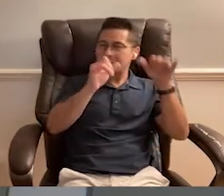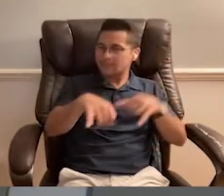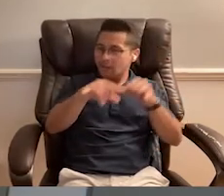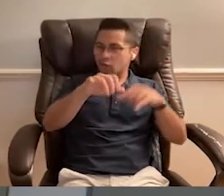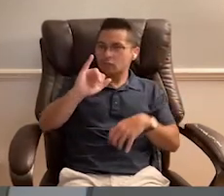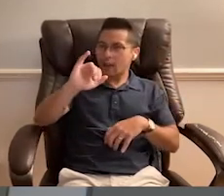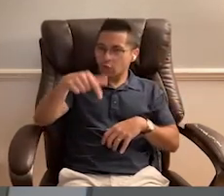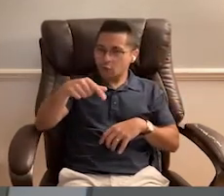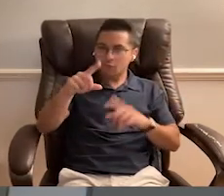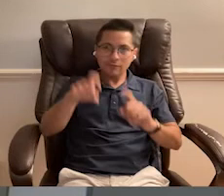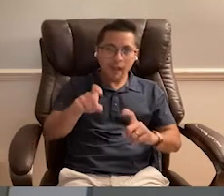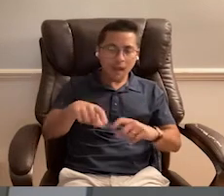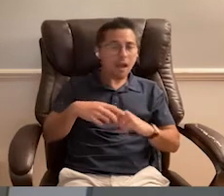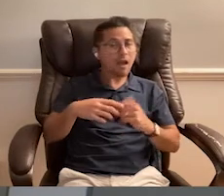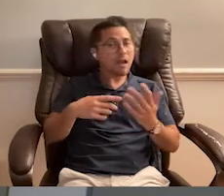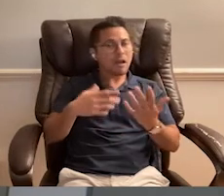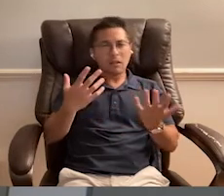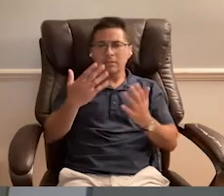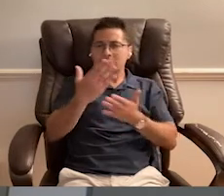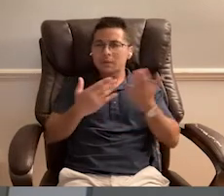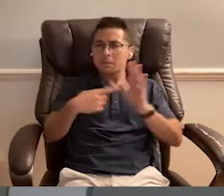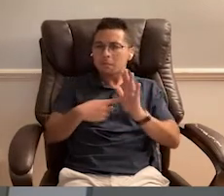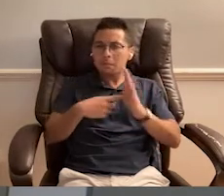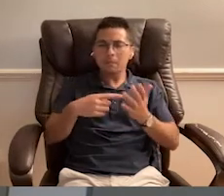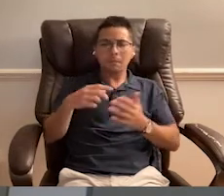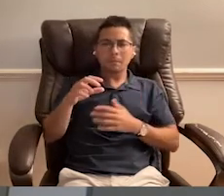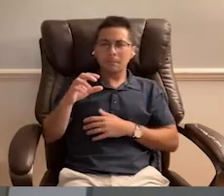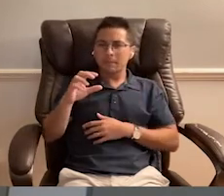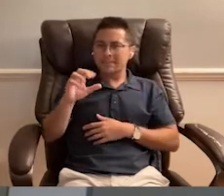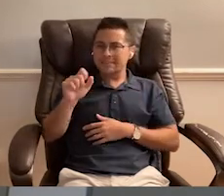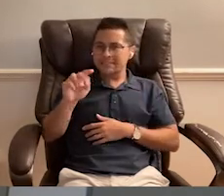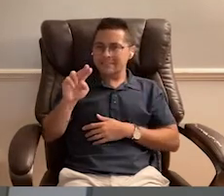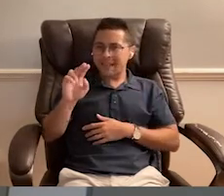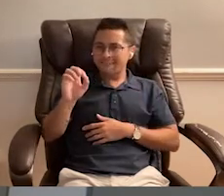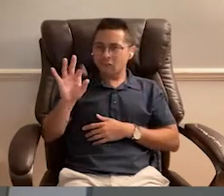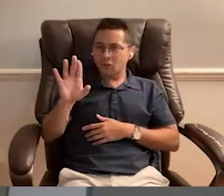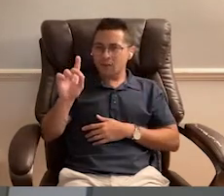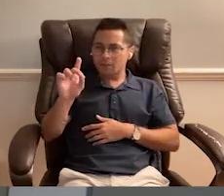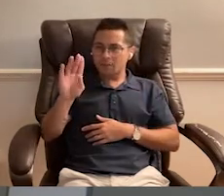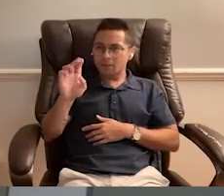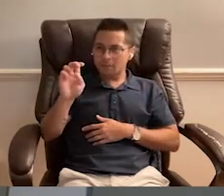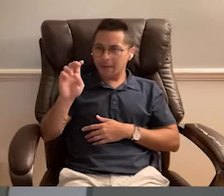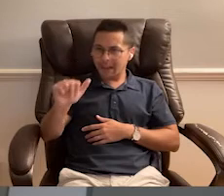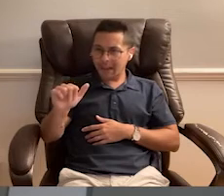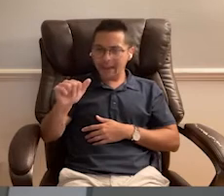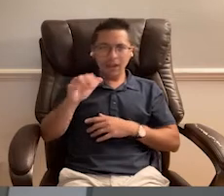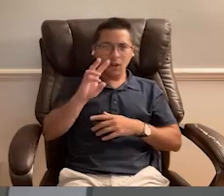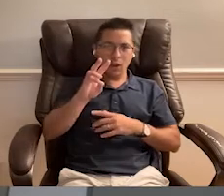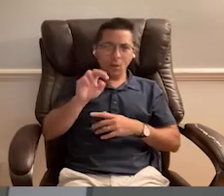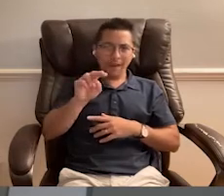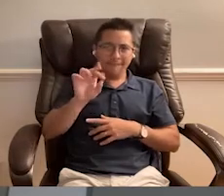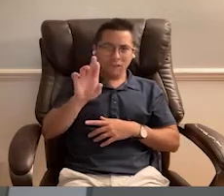need. So standardized IQ tests. And examples of those are like the Stanford-Binet,